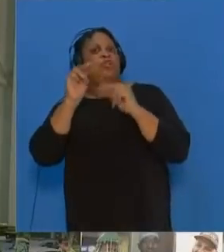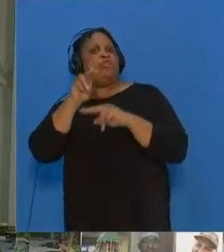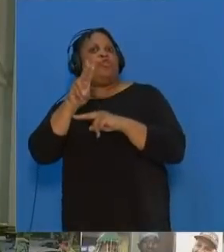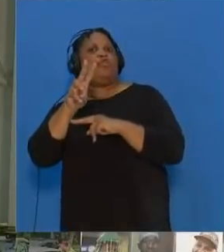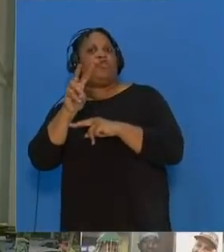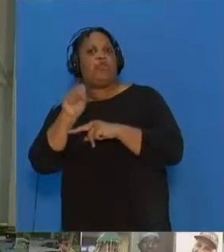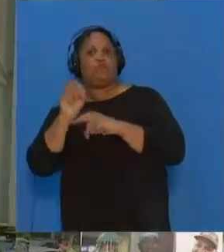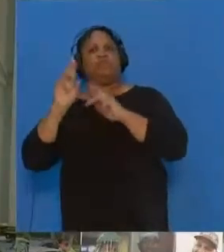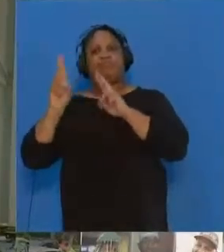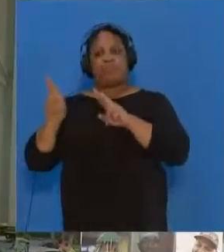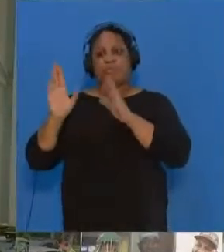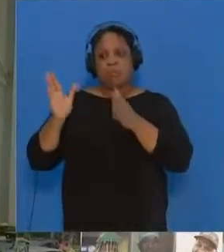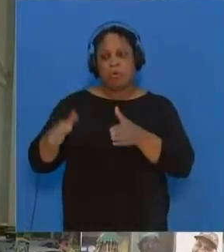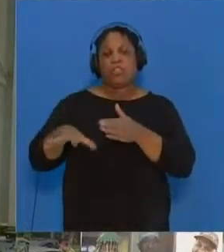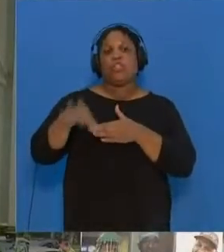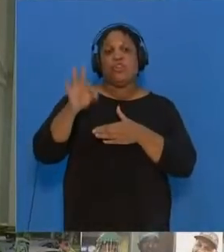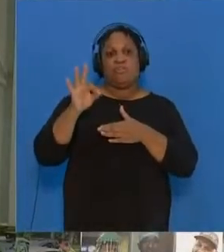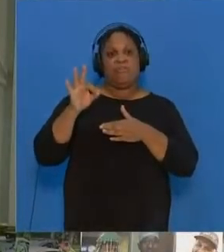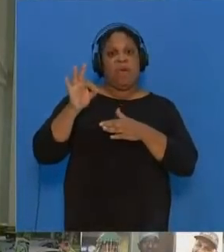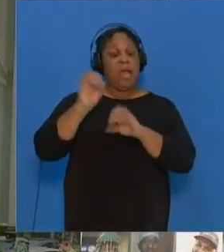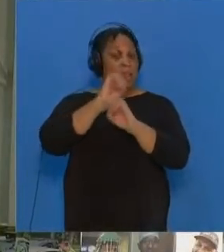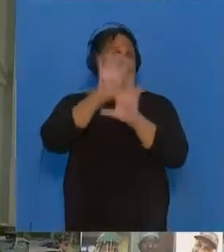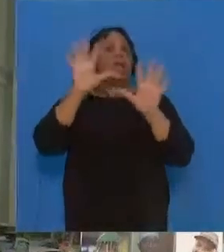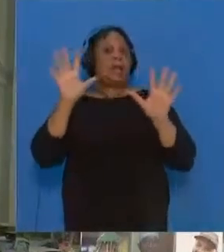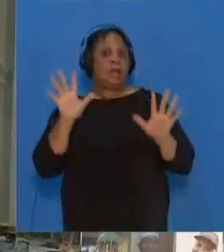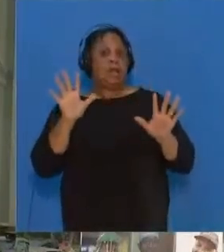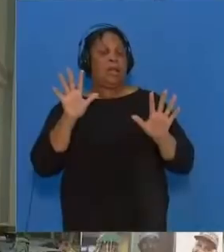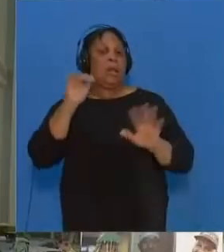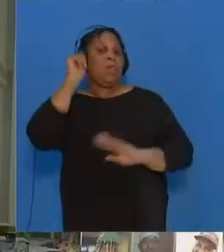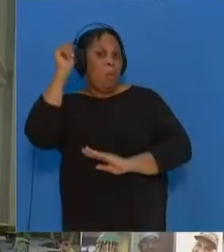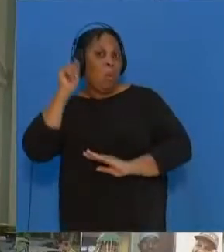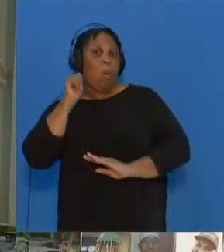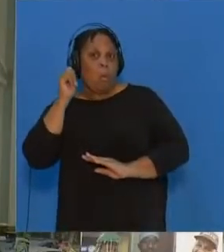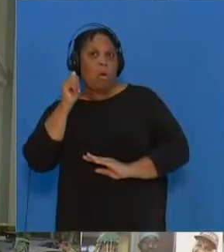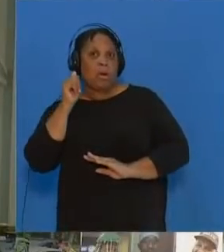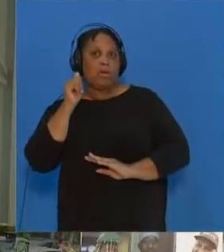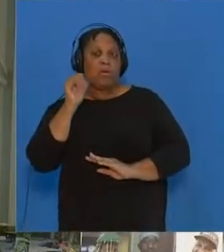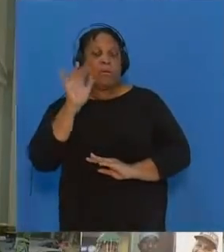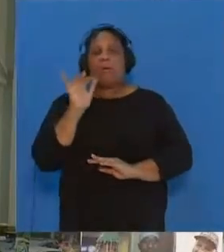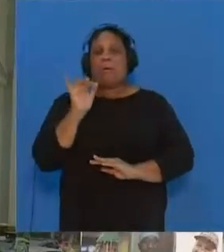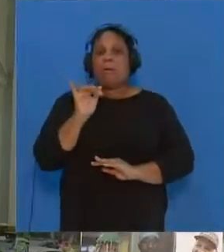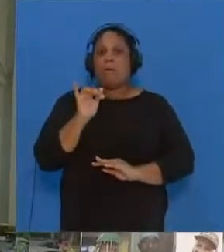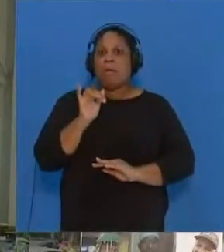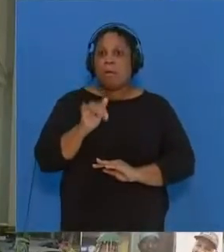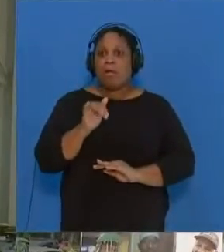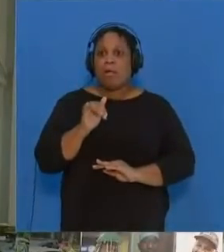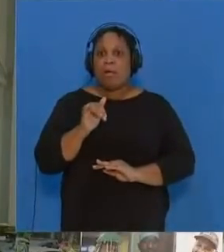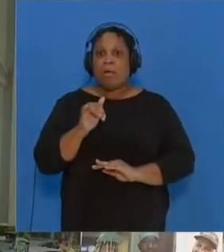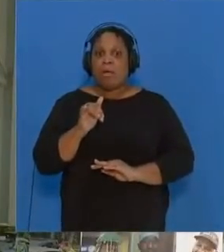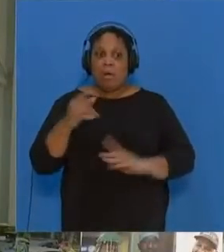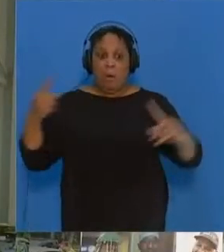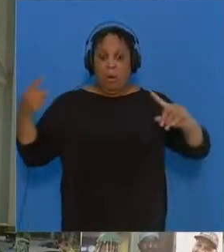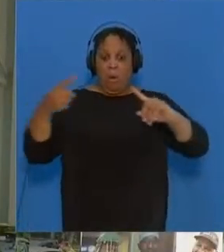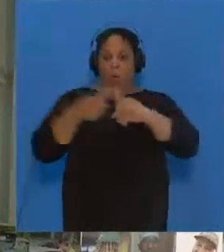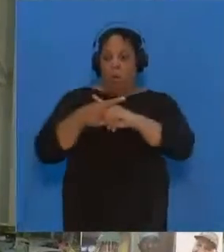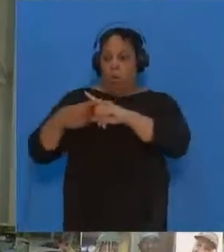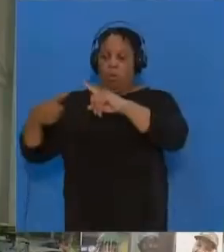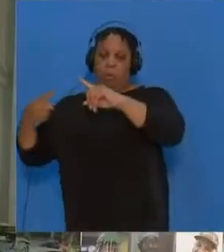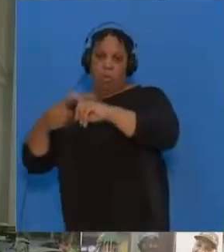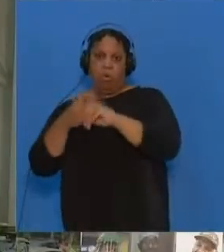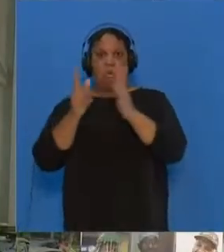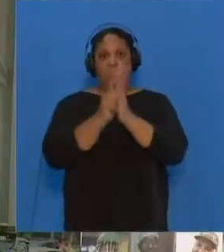openly, you'll find the audio is crystal clear. That transcended and crossed constitutional